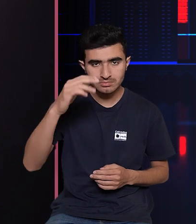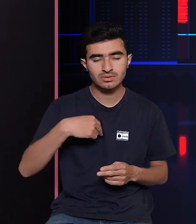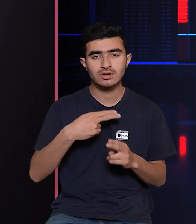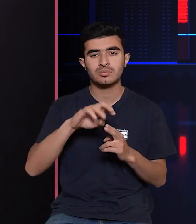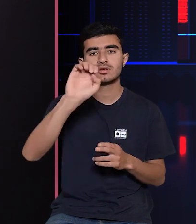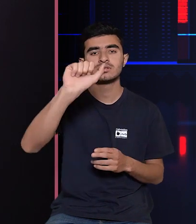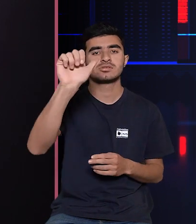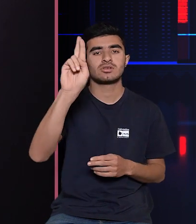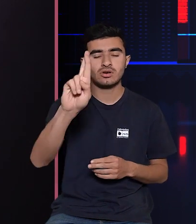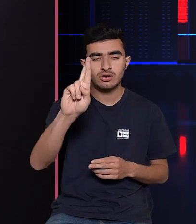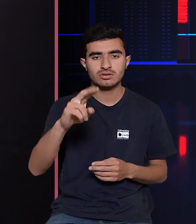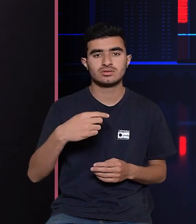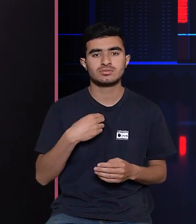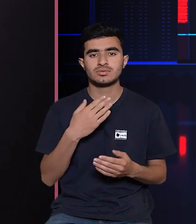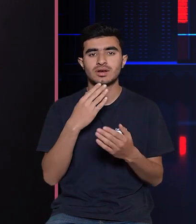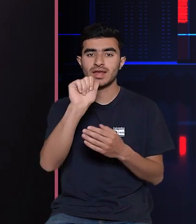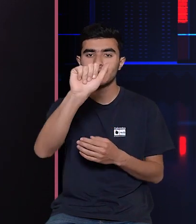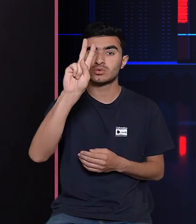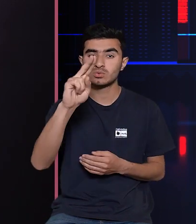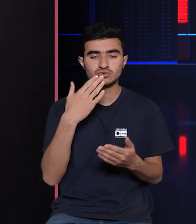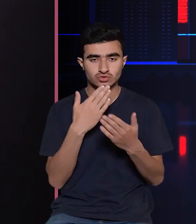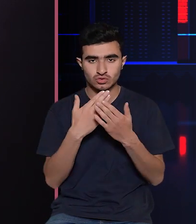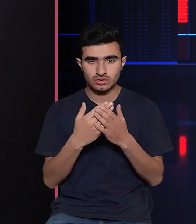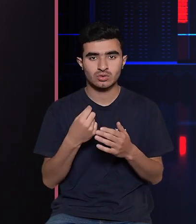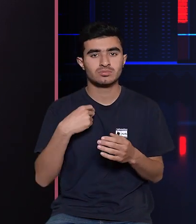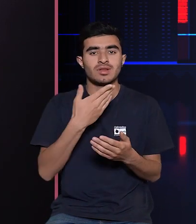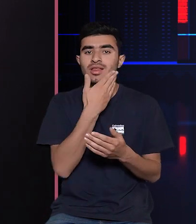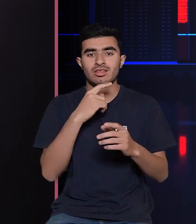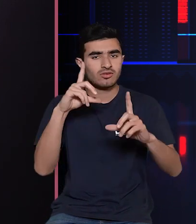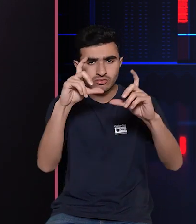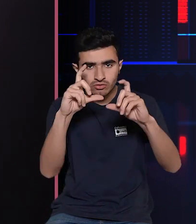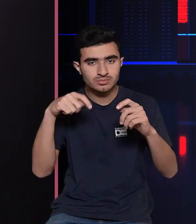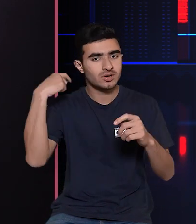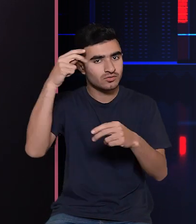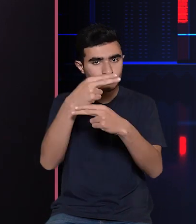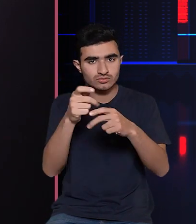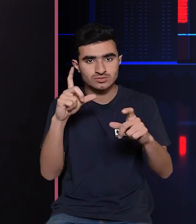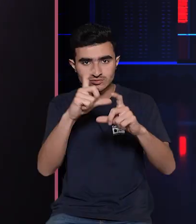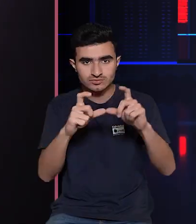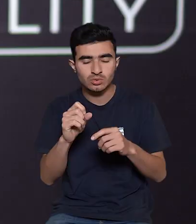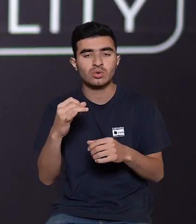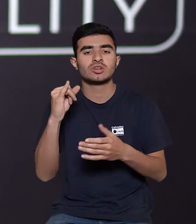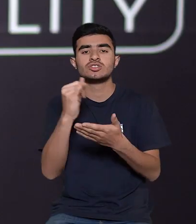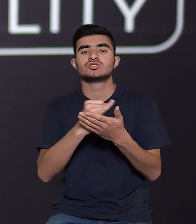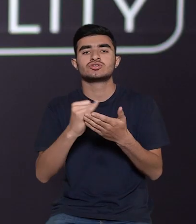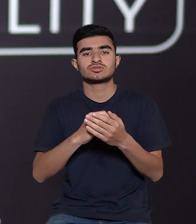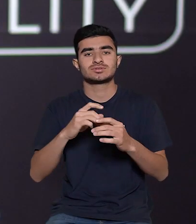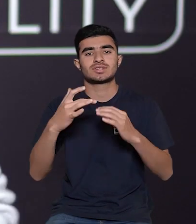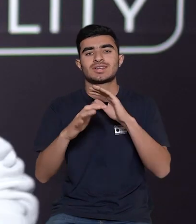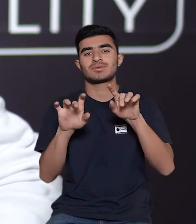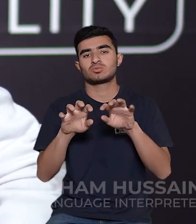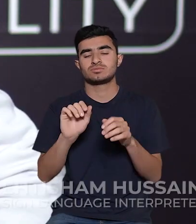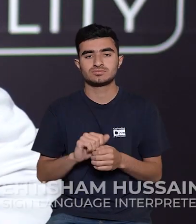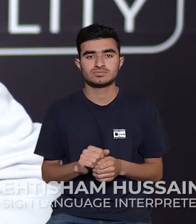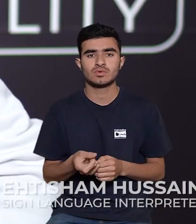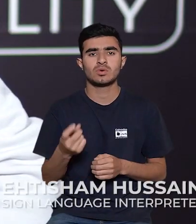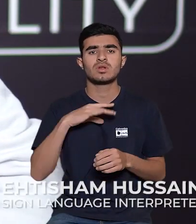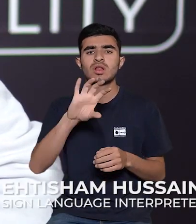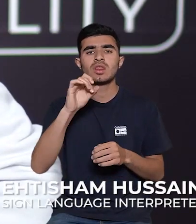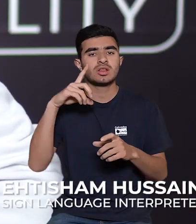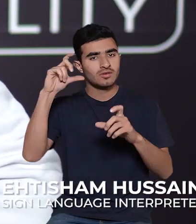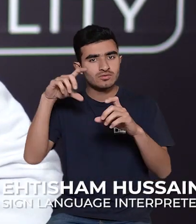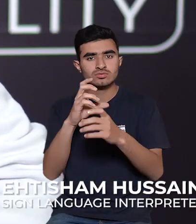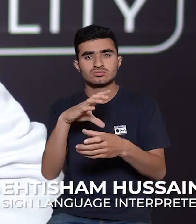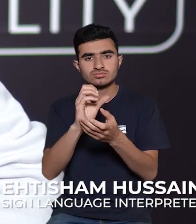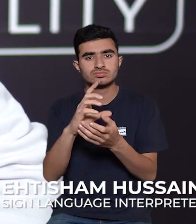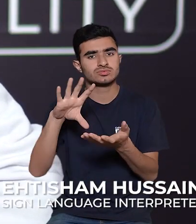Assalamu alaikum, this is Mujtaba Esar. I'm an A2 student and I'm into photography, filmmaking and digital art. I chose this field of photography